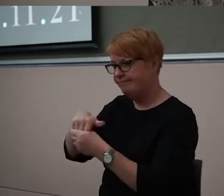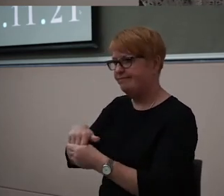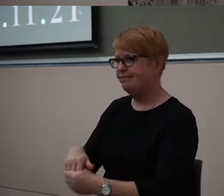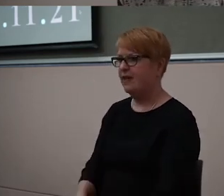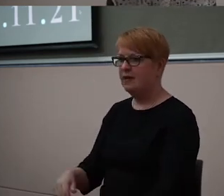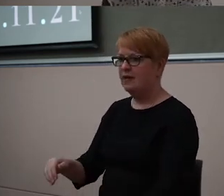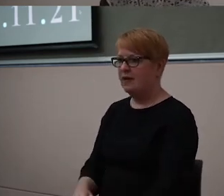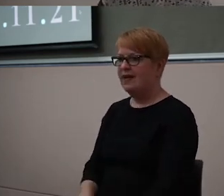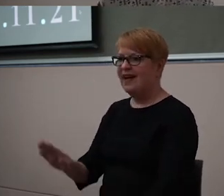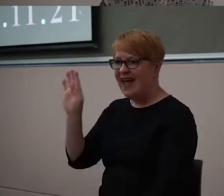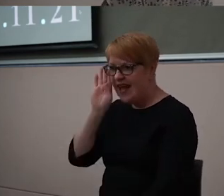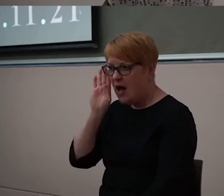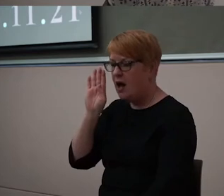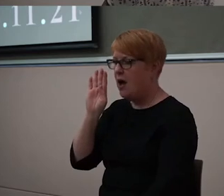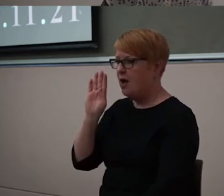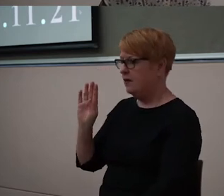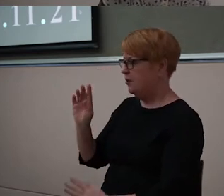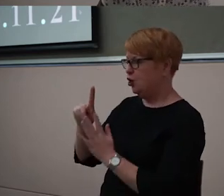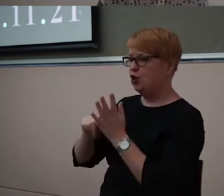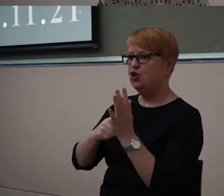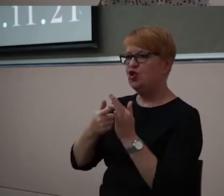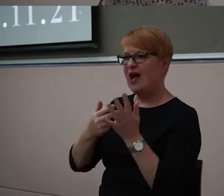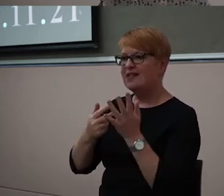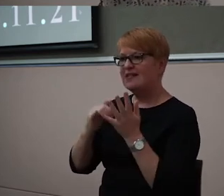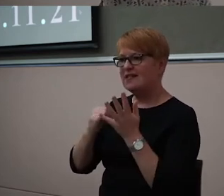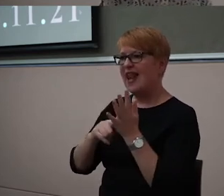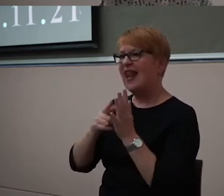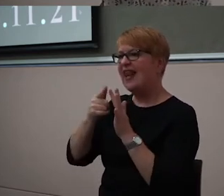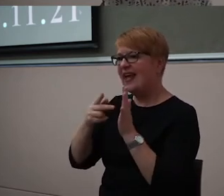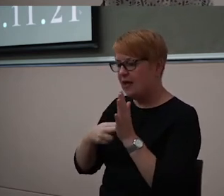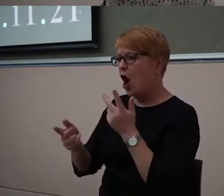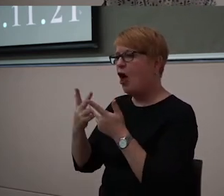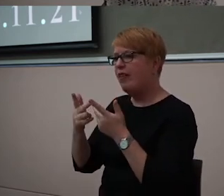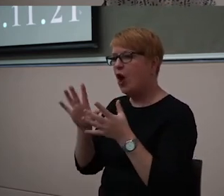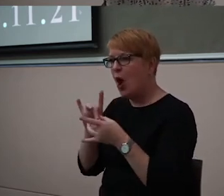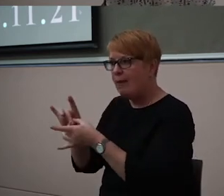hear Jasleen and some collaborators talk more about the project.